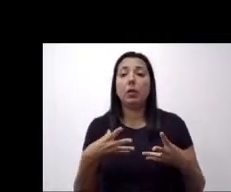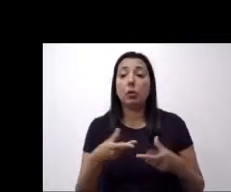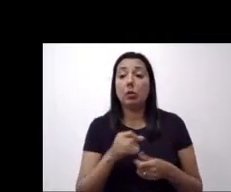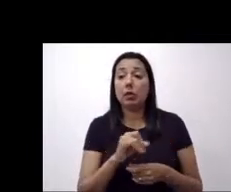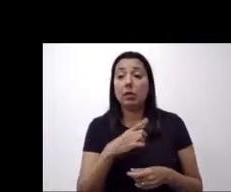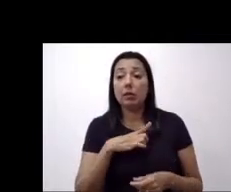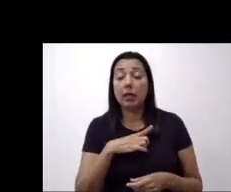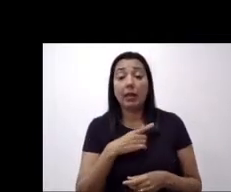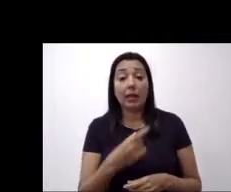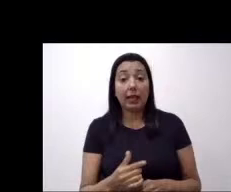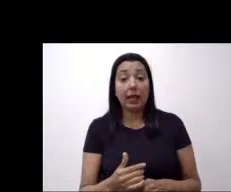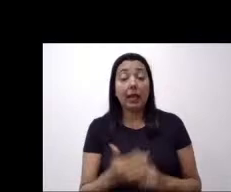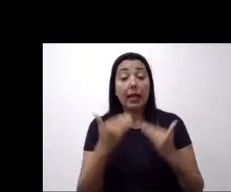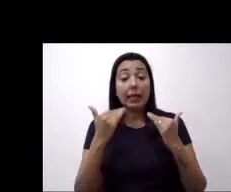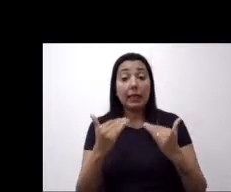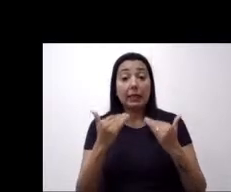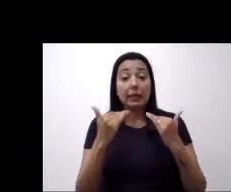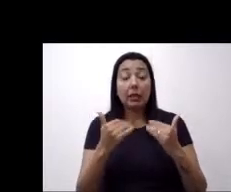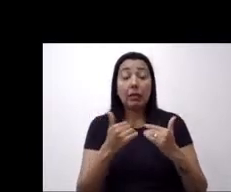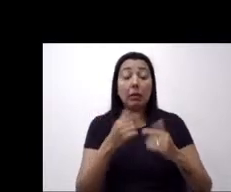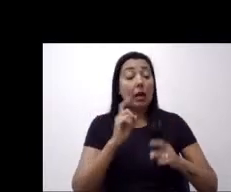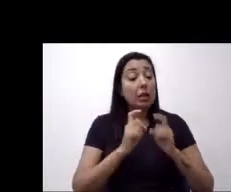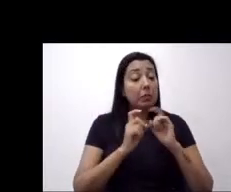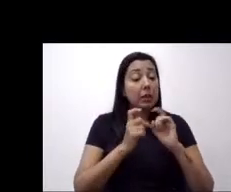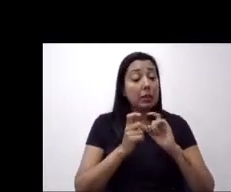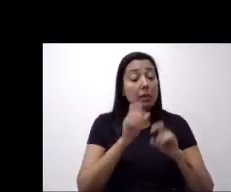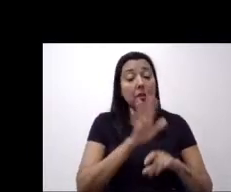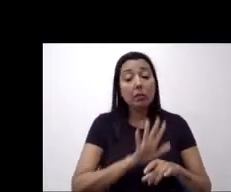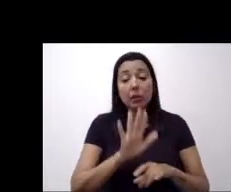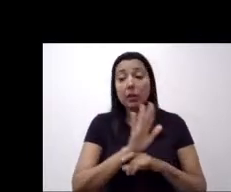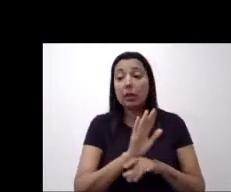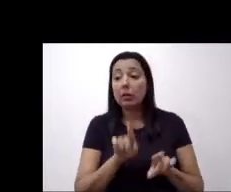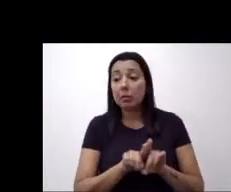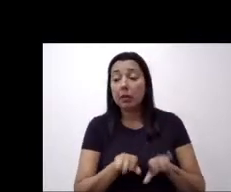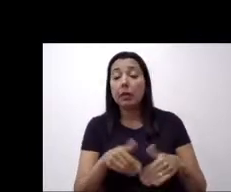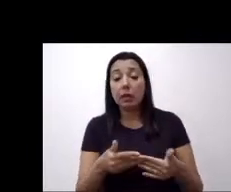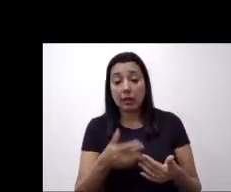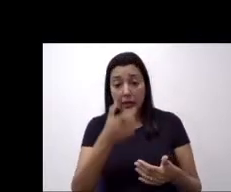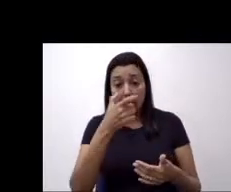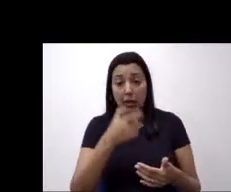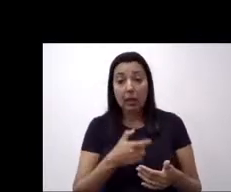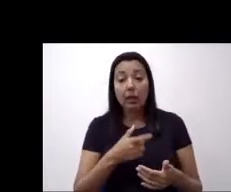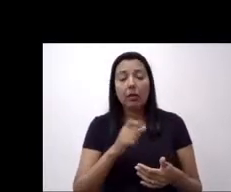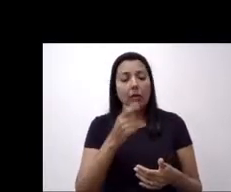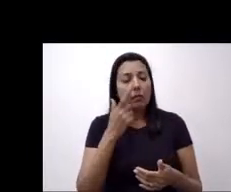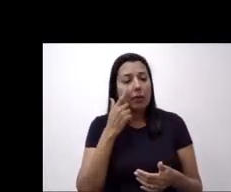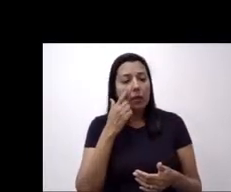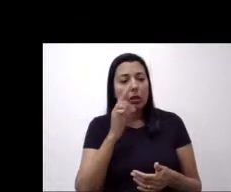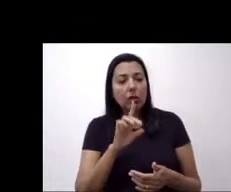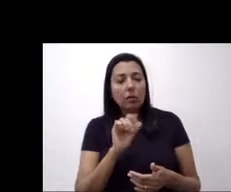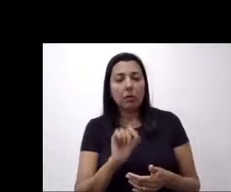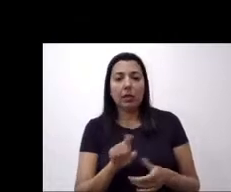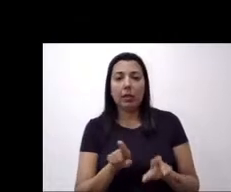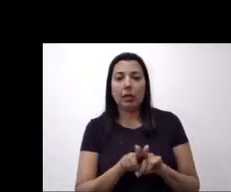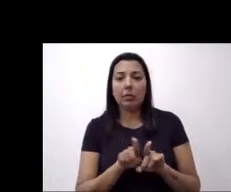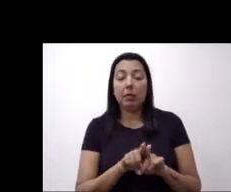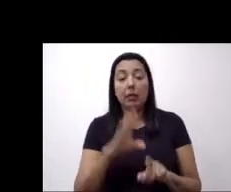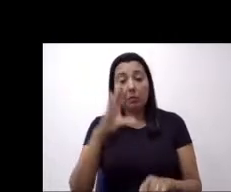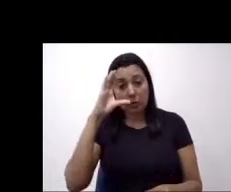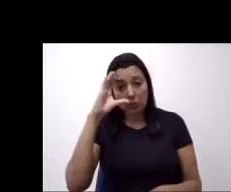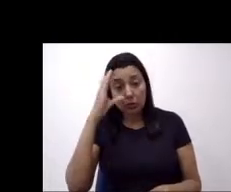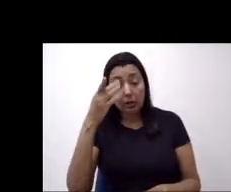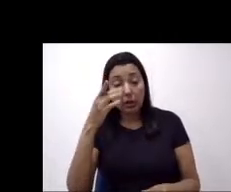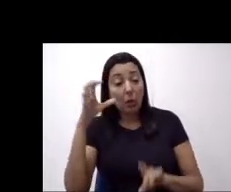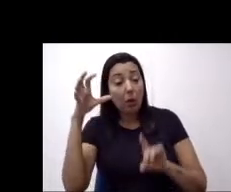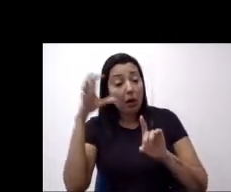the government. So I don't develop this, but it's just to give you this idea that each solution reflects, by its success and by its